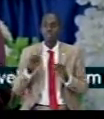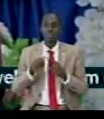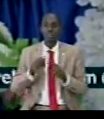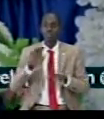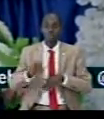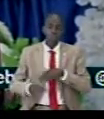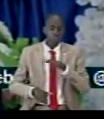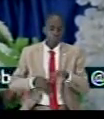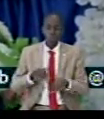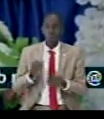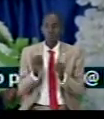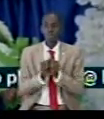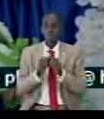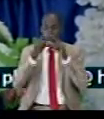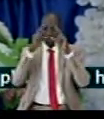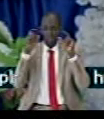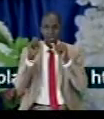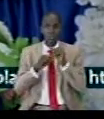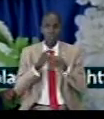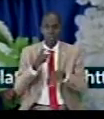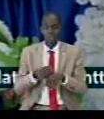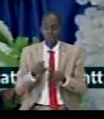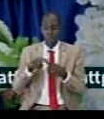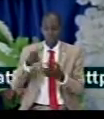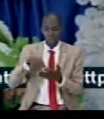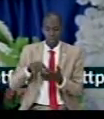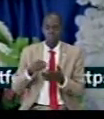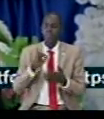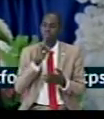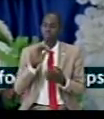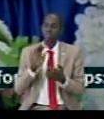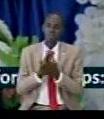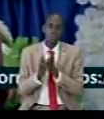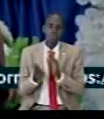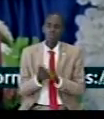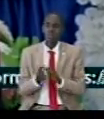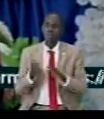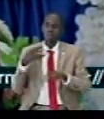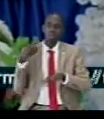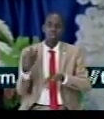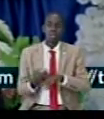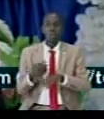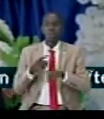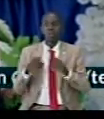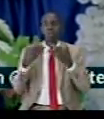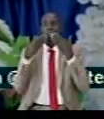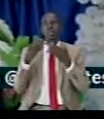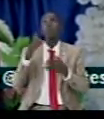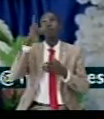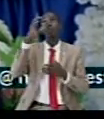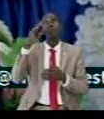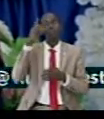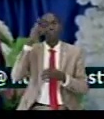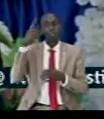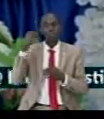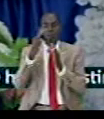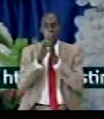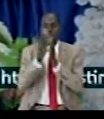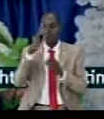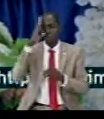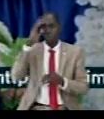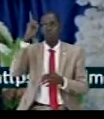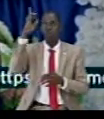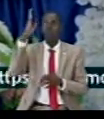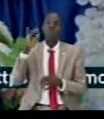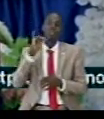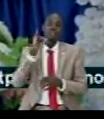even to read becomes so much difficult. But thank God for the prayer of the man of God yesterday. I